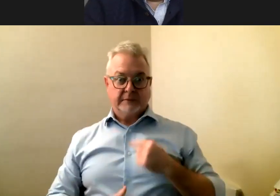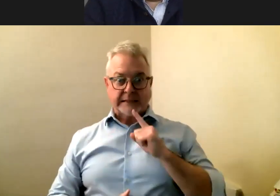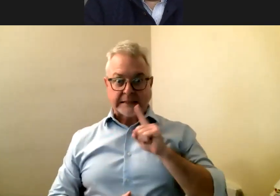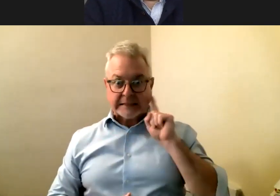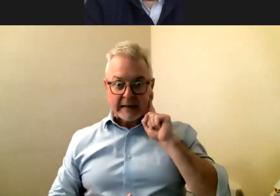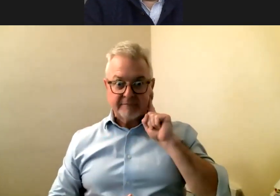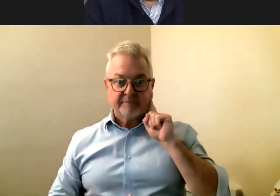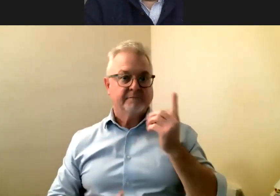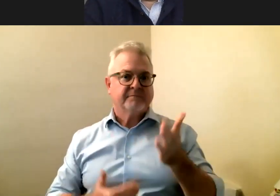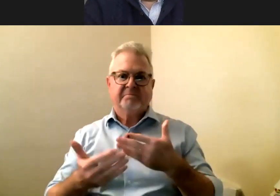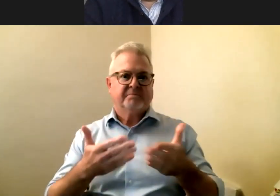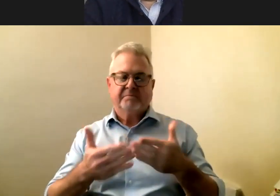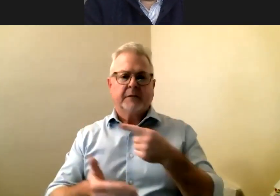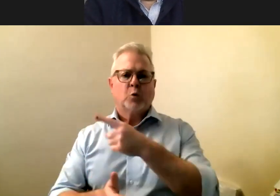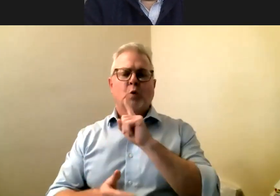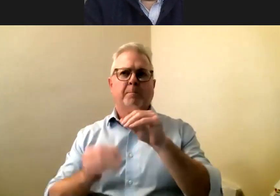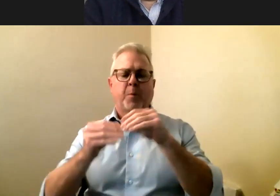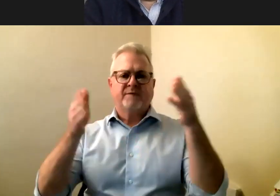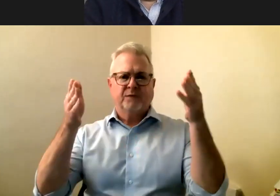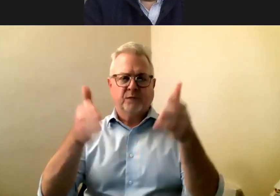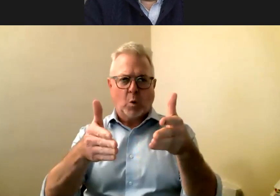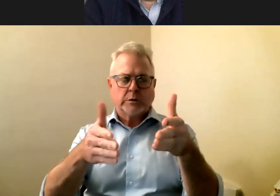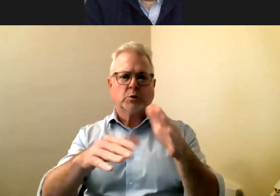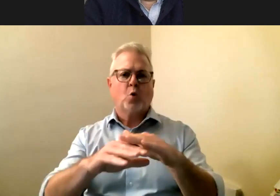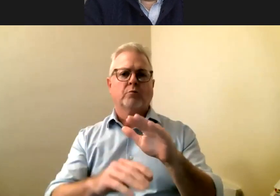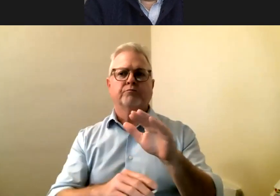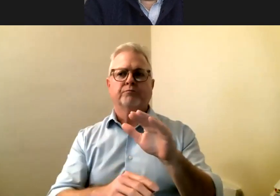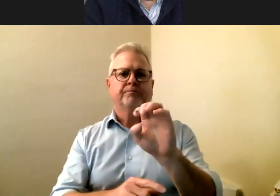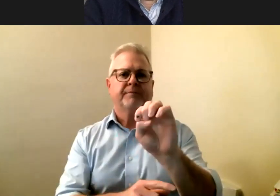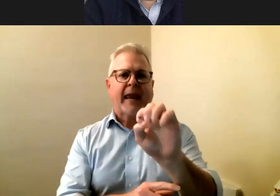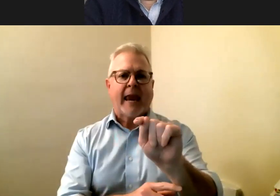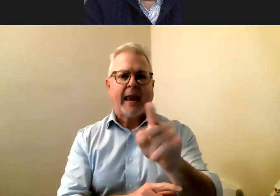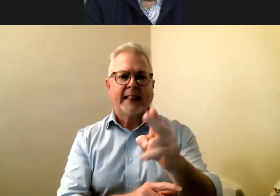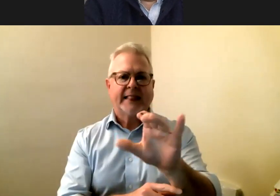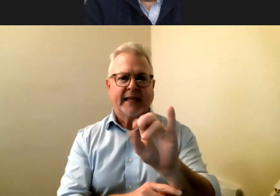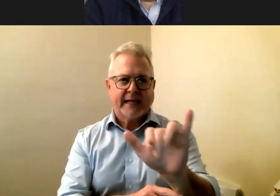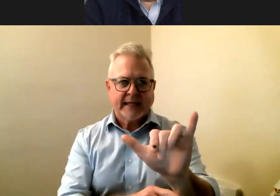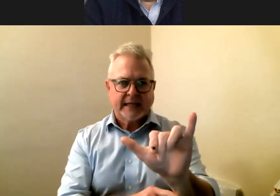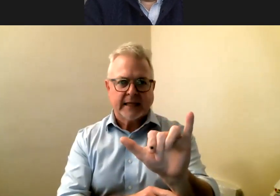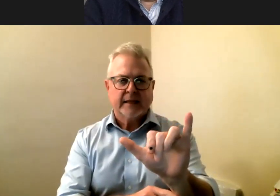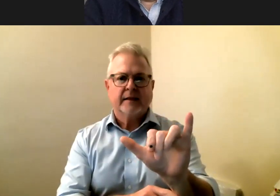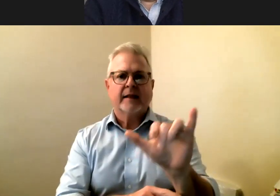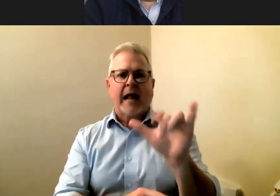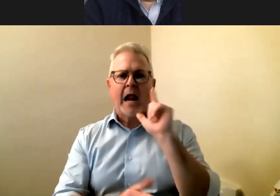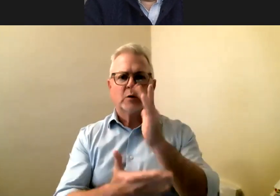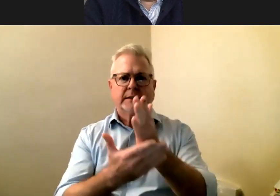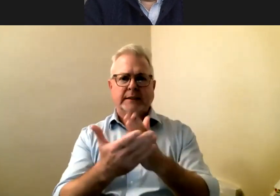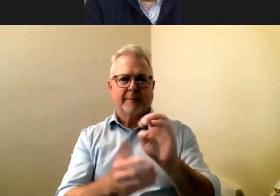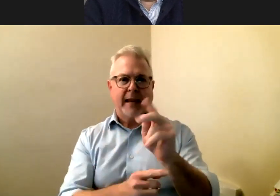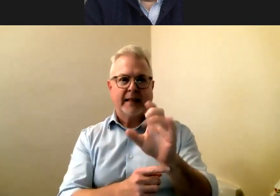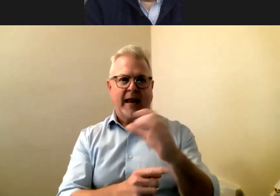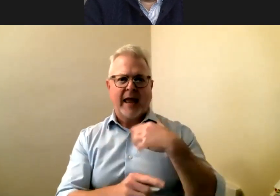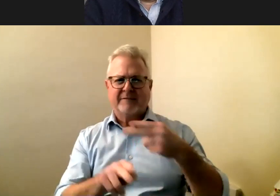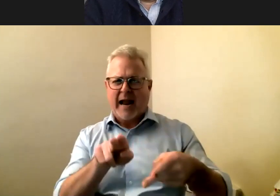never even mention disability. And myself, as a deaf person, they don't even regard that. They're mostly looking at things